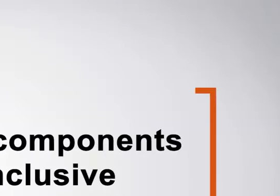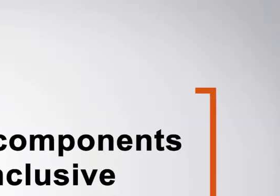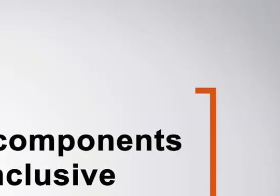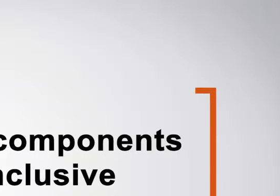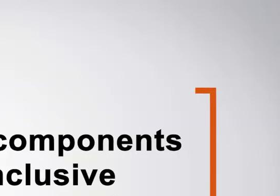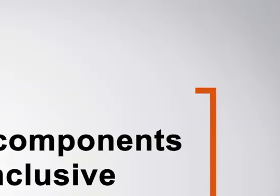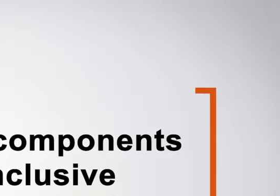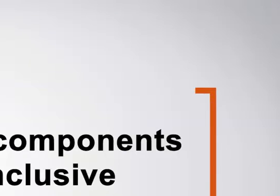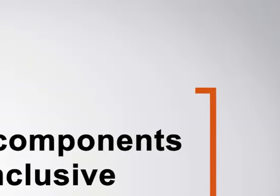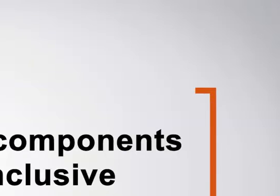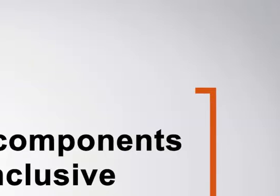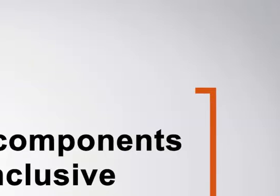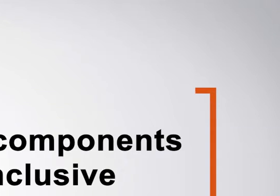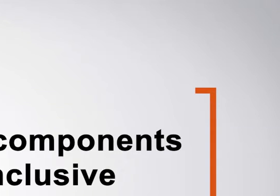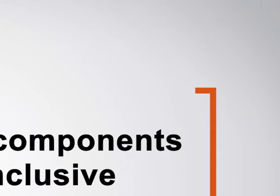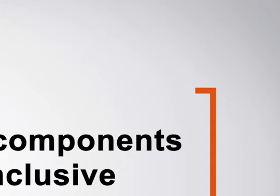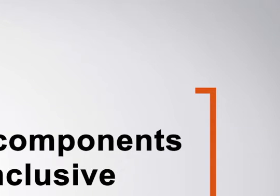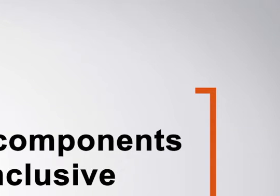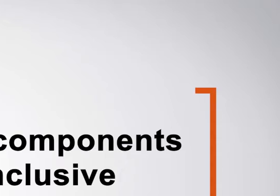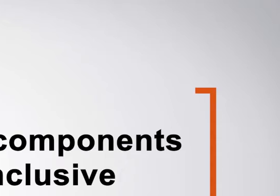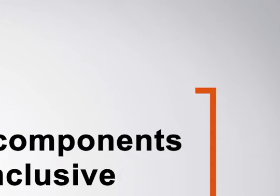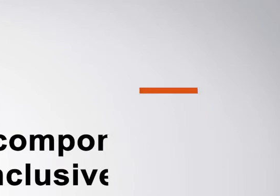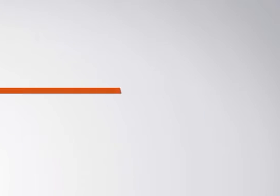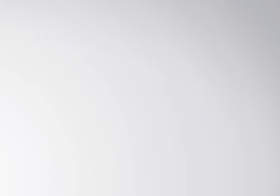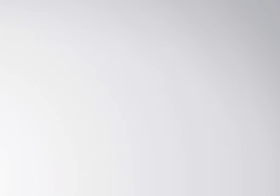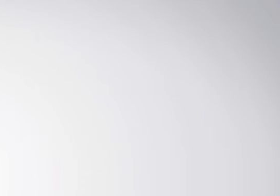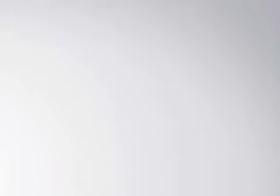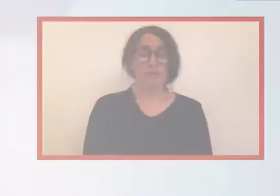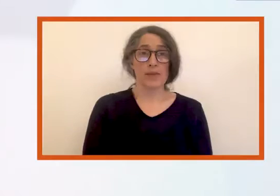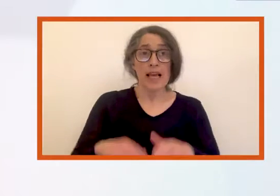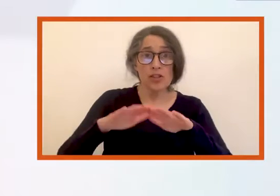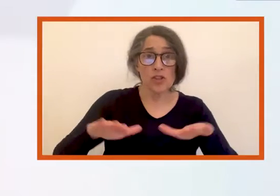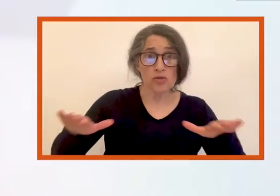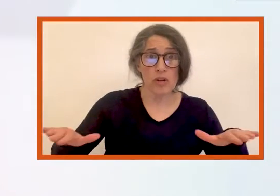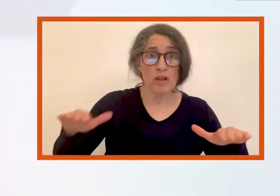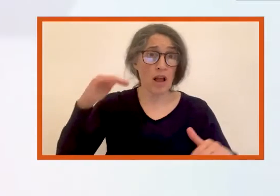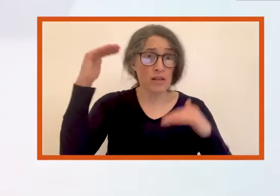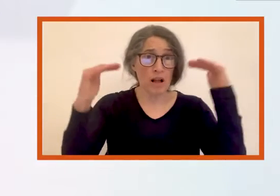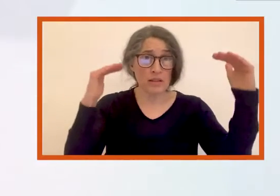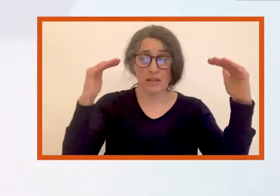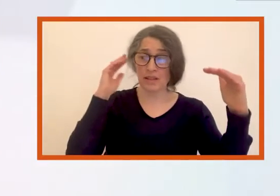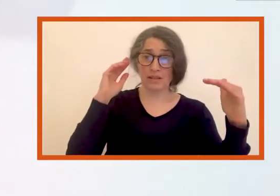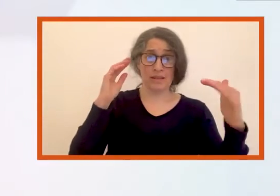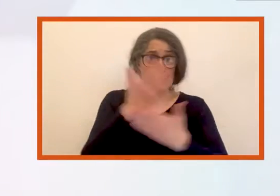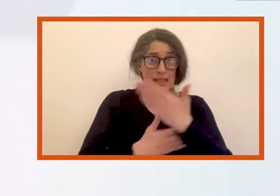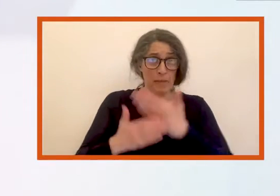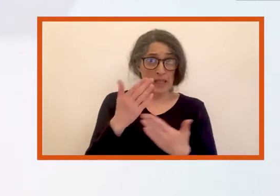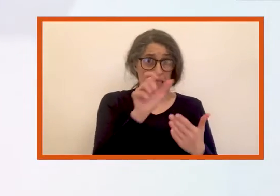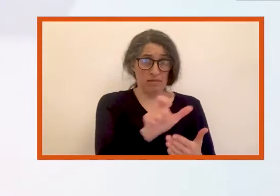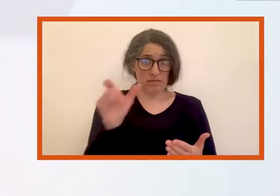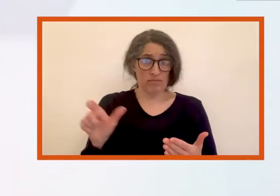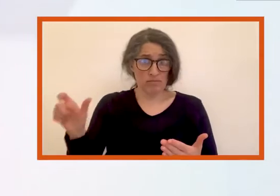key components of a functioning, inclusive social protection system. To respond to the diversity of needs